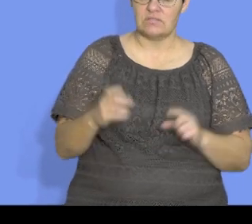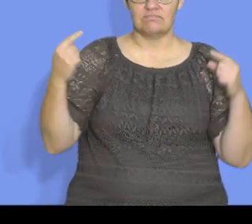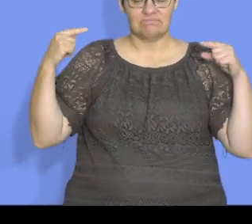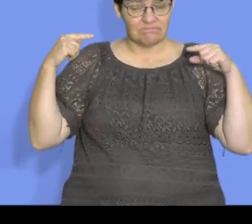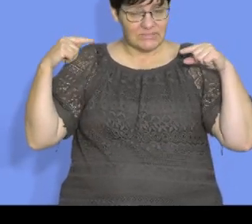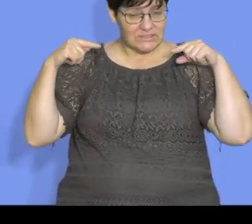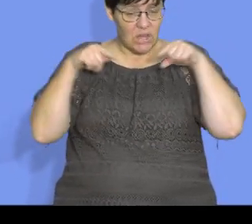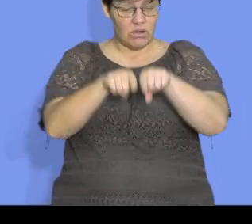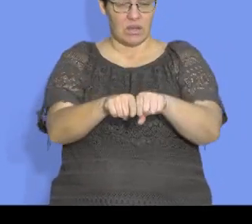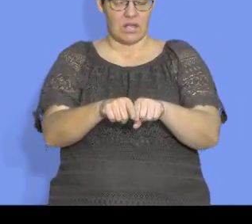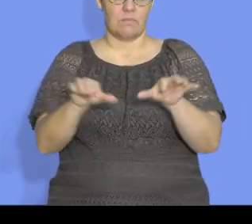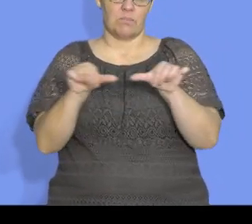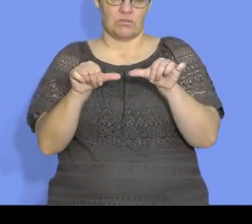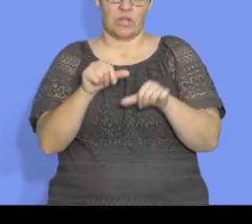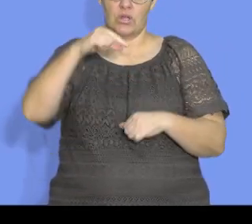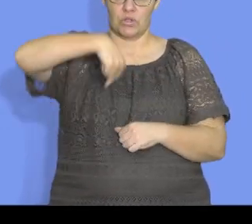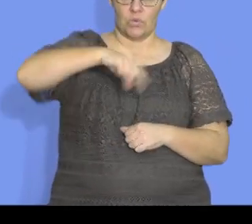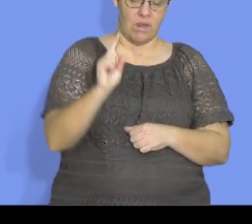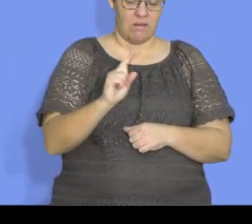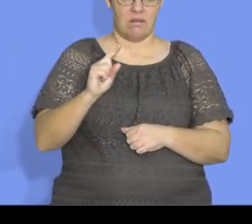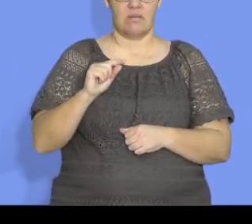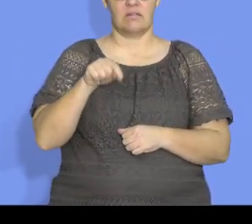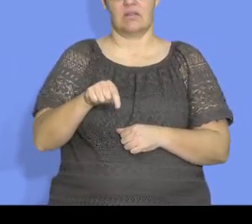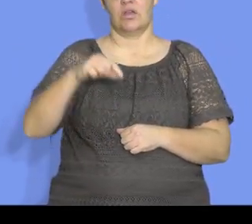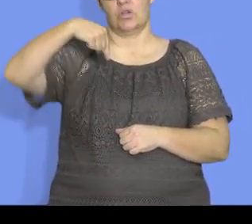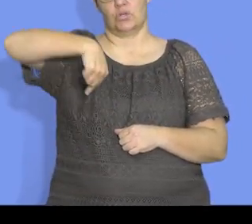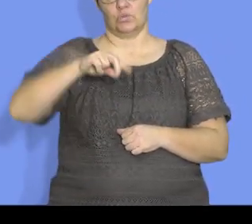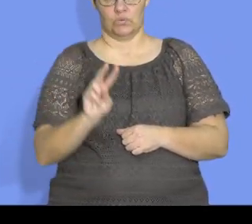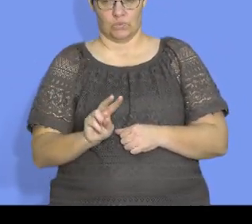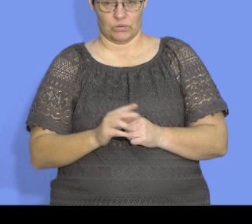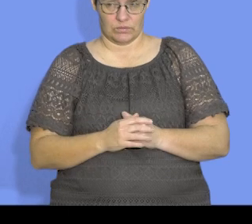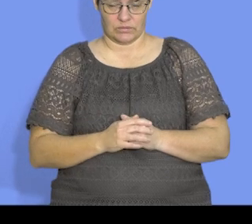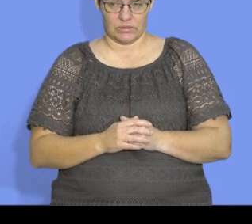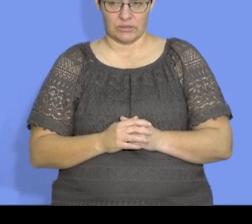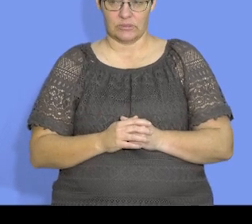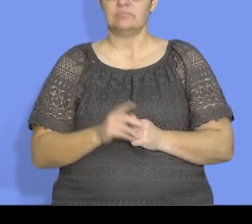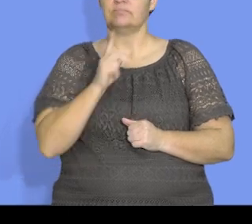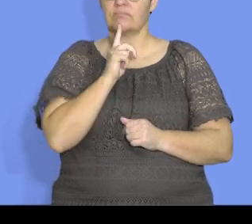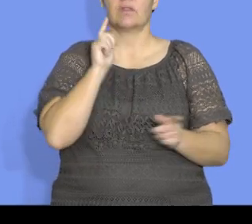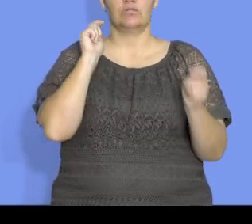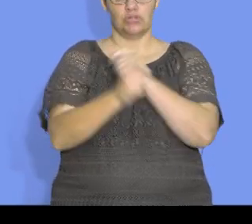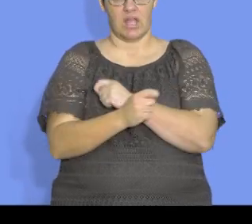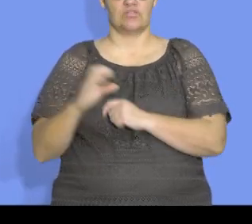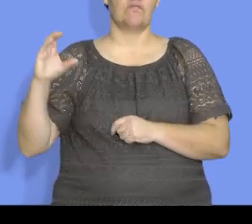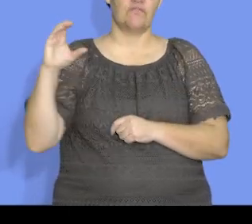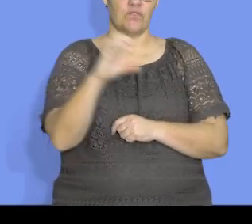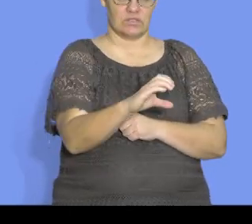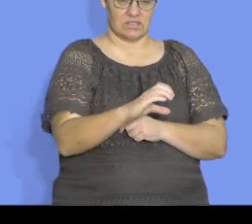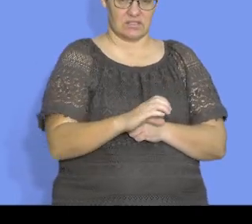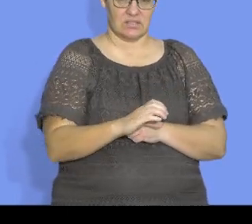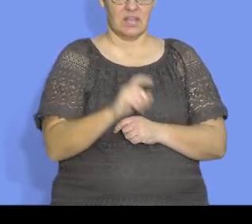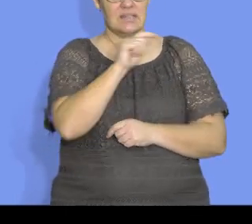directly proportional to Q1, Q2. And what does this gradient represent? Yes, it's the change in